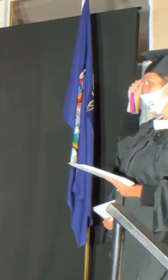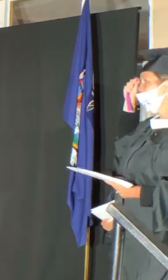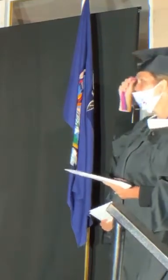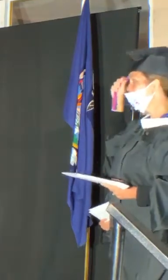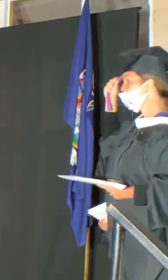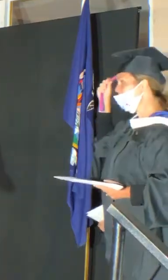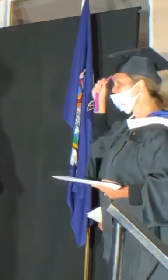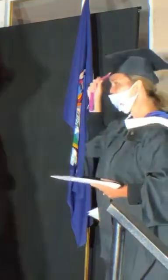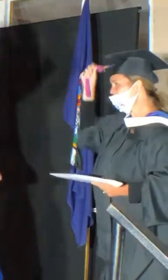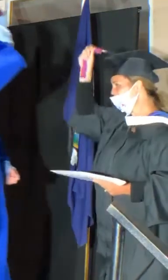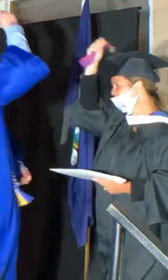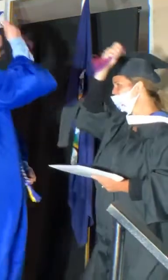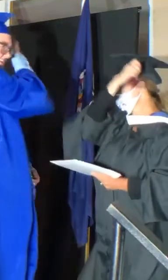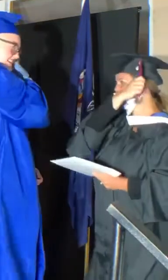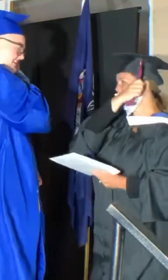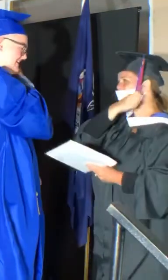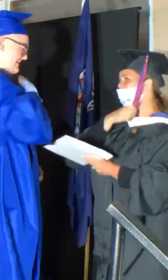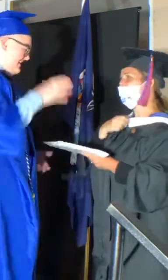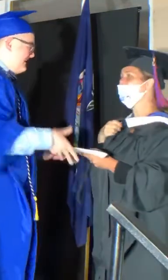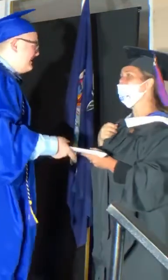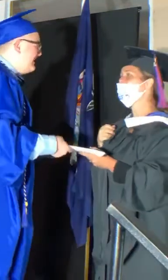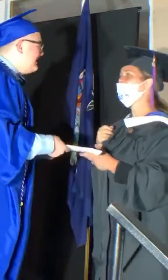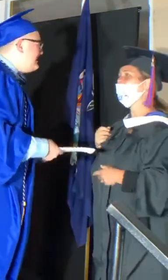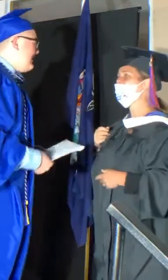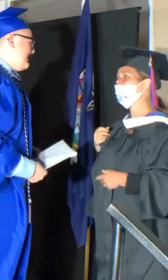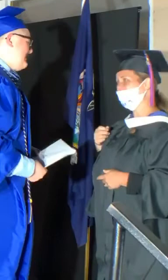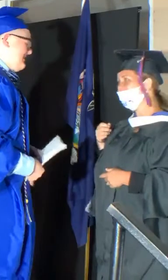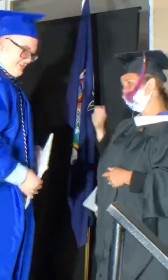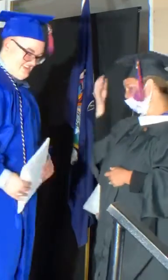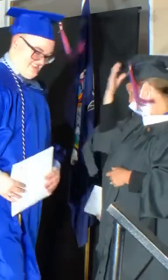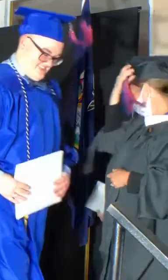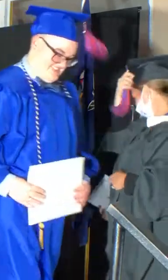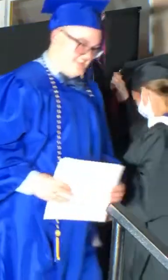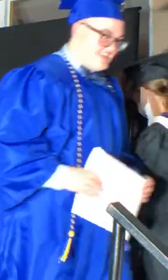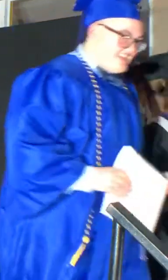Thomas James Centerbar in absentia.